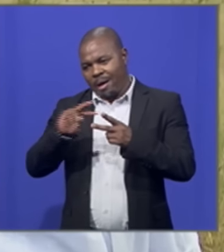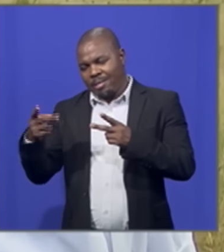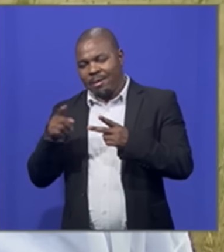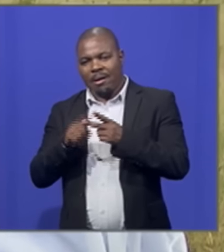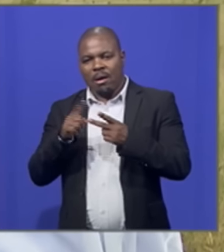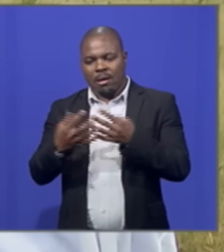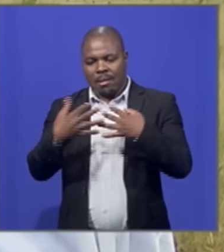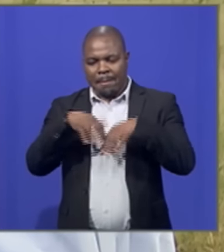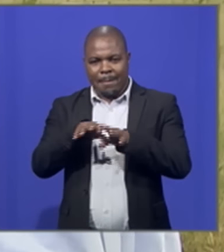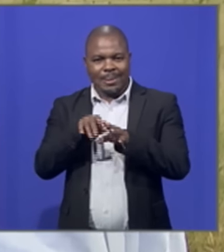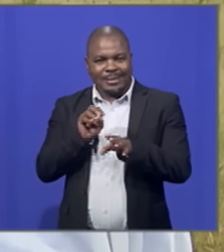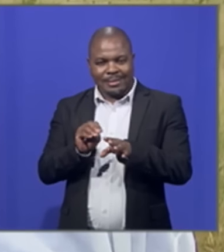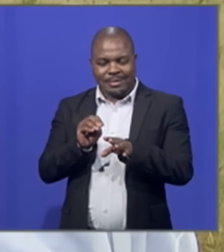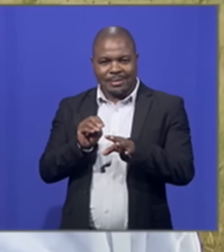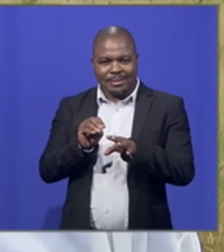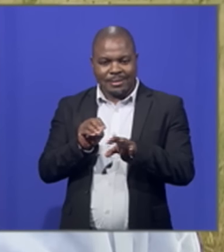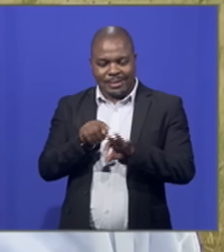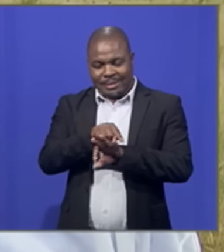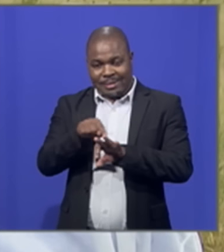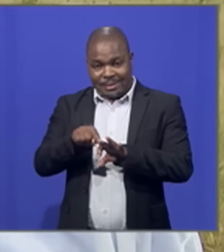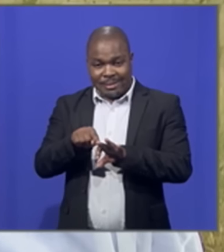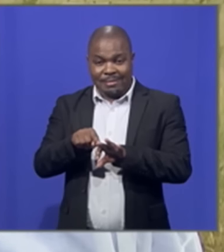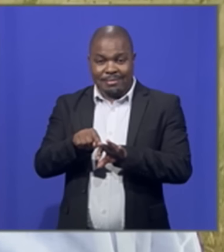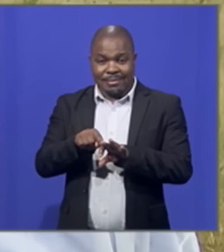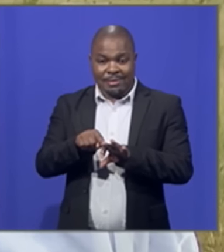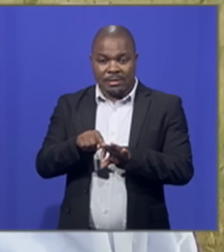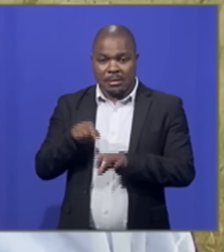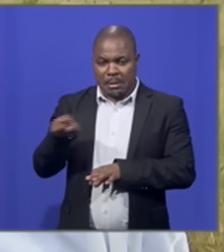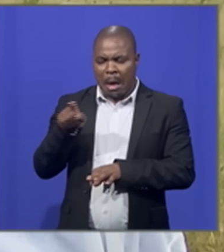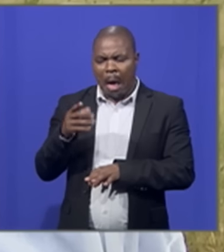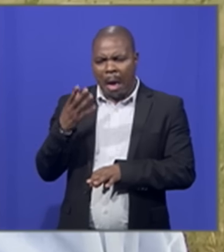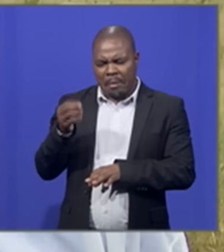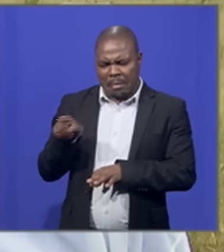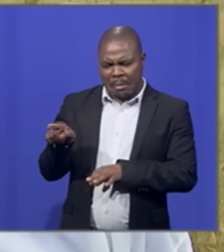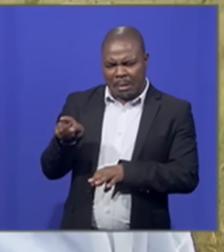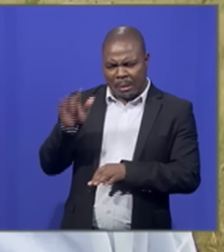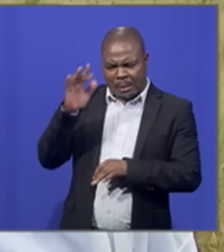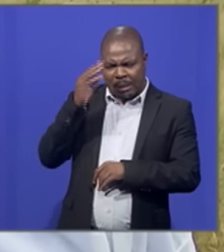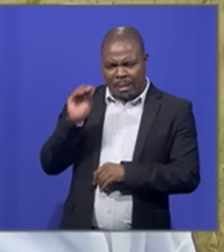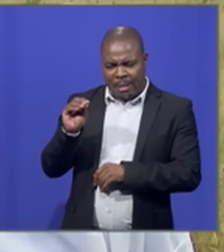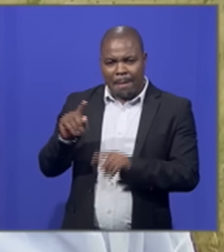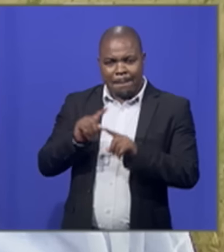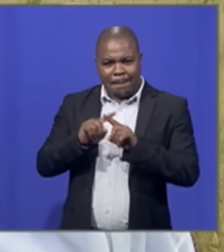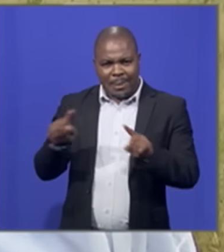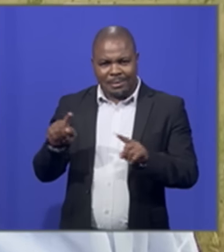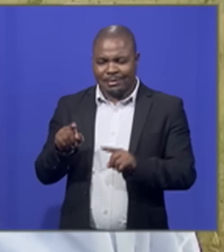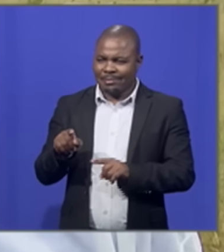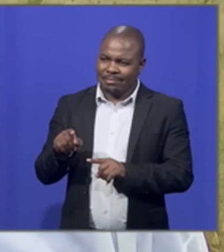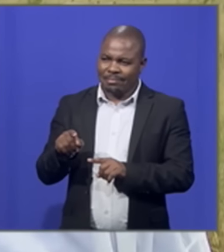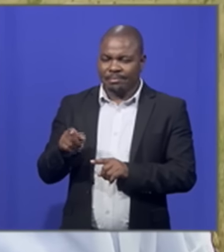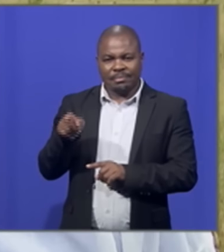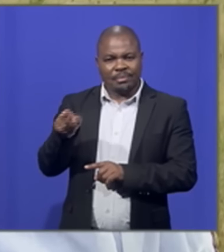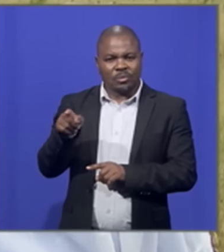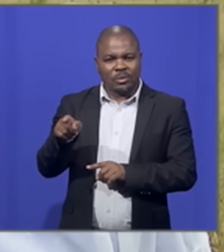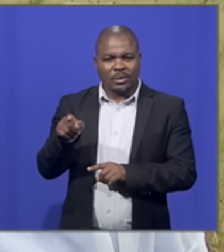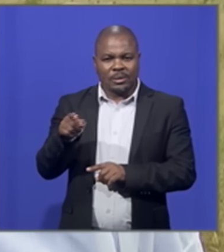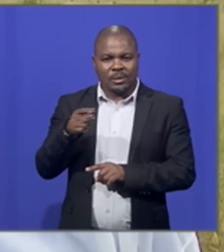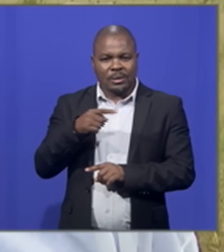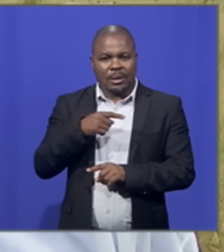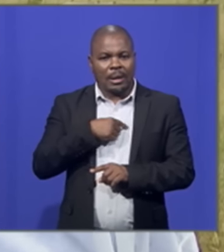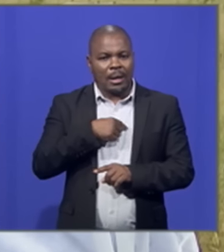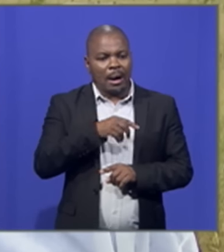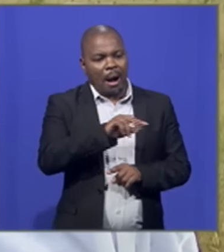crossbreed Pinsale. All of them had symptoms, but the expression of the symptoms was the worst